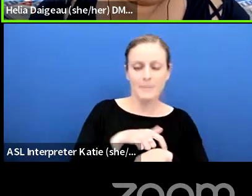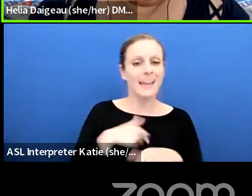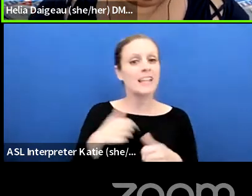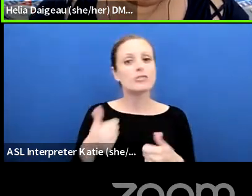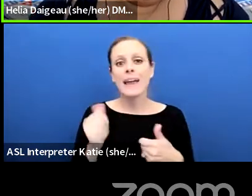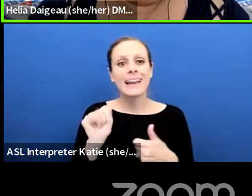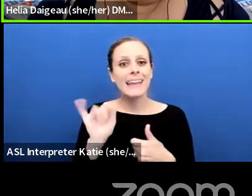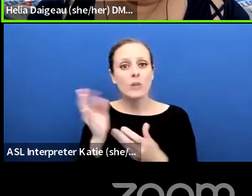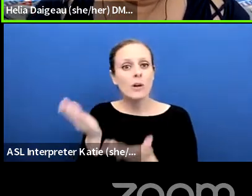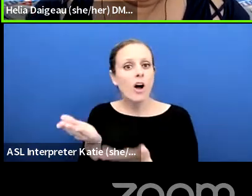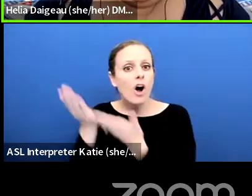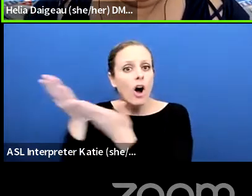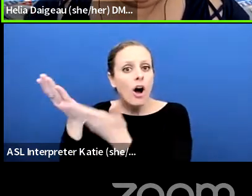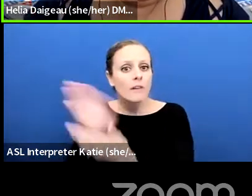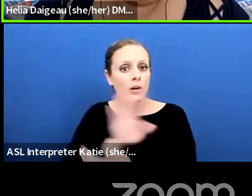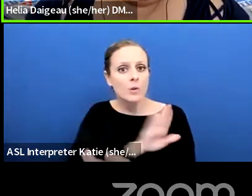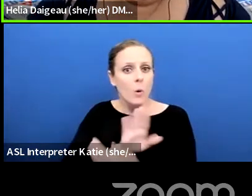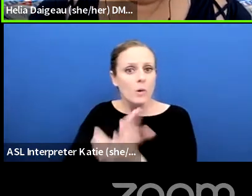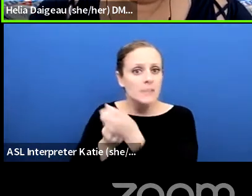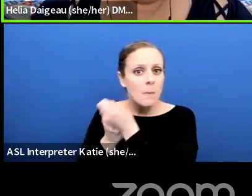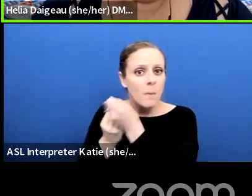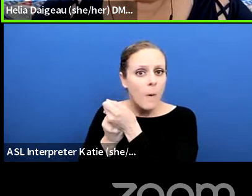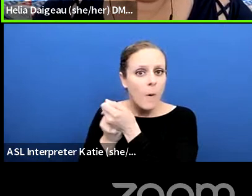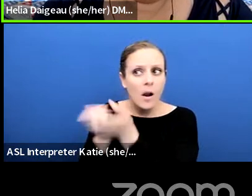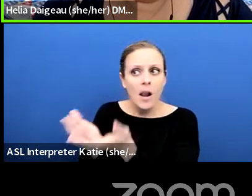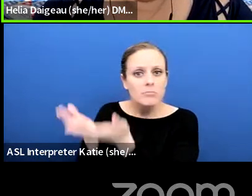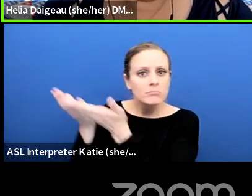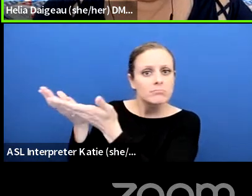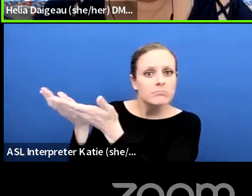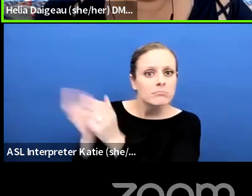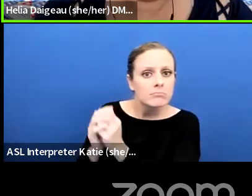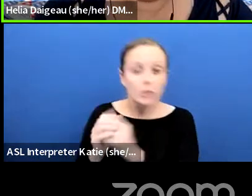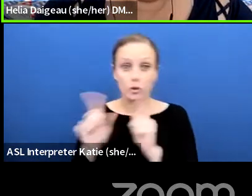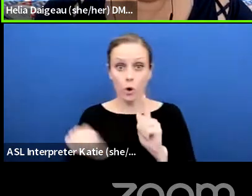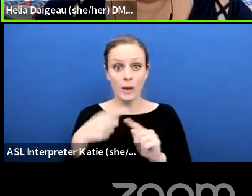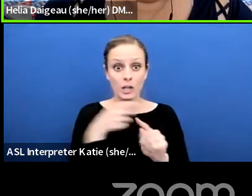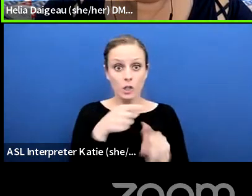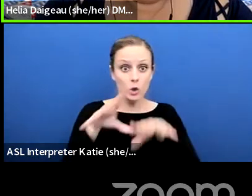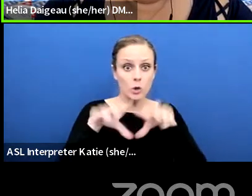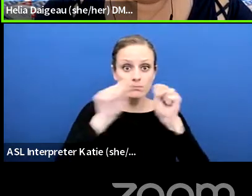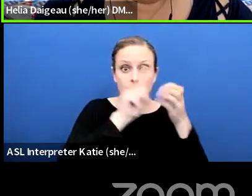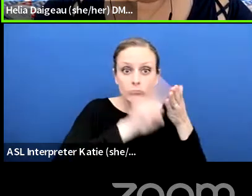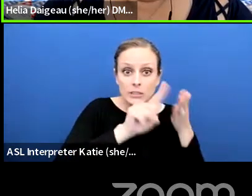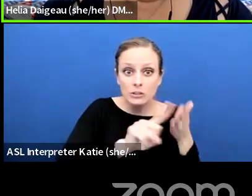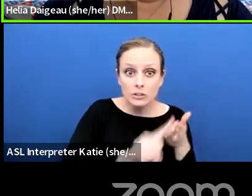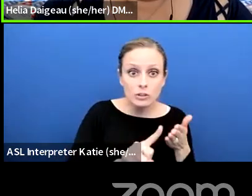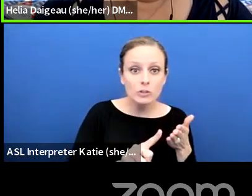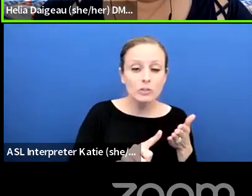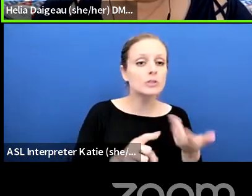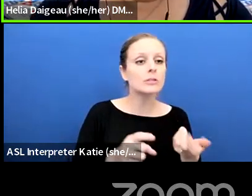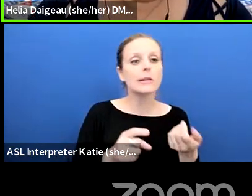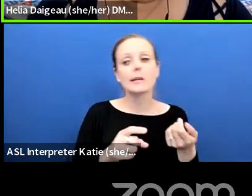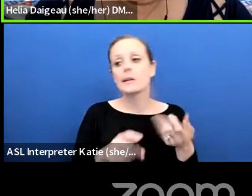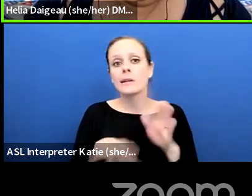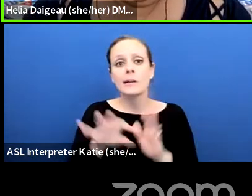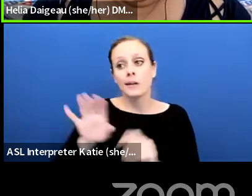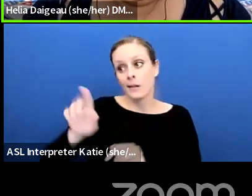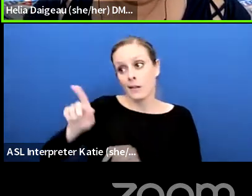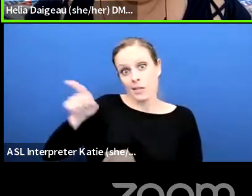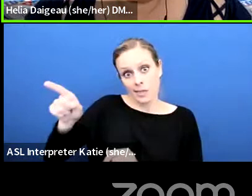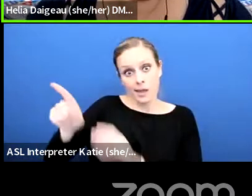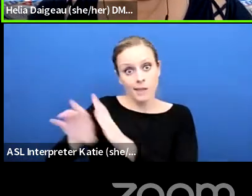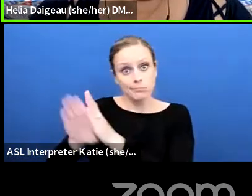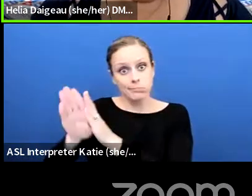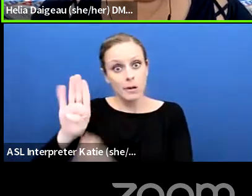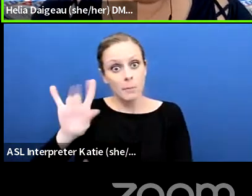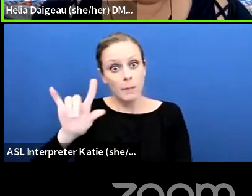your support to them in any way. So when you're doing your research, finding if there's any bills that they are carrying, that